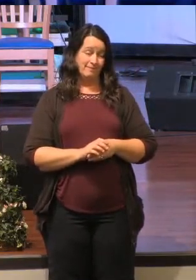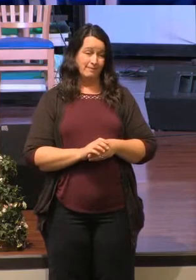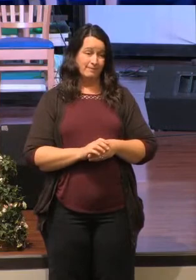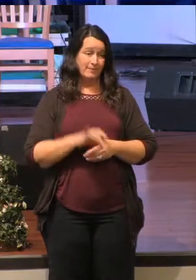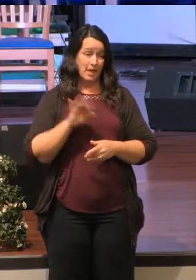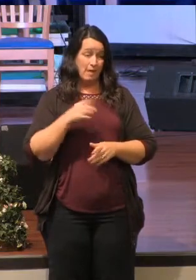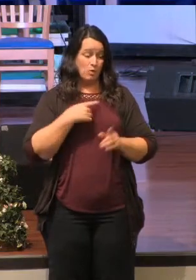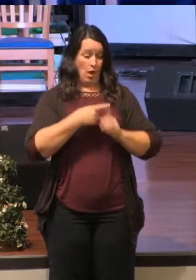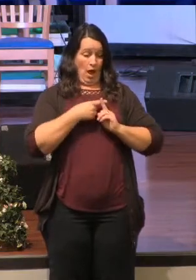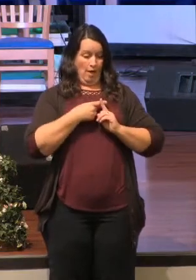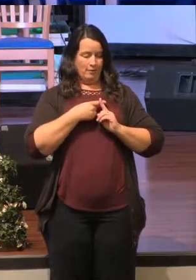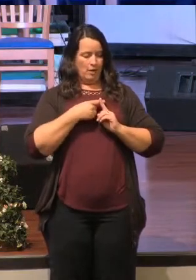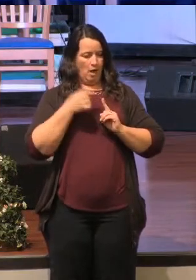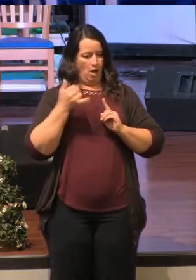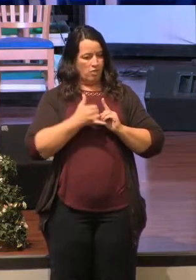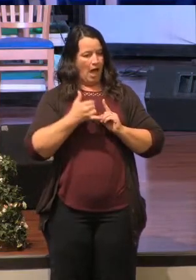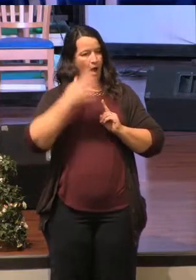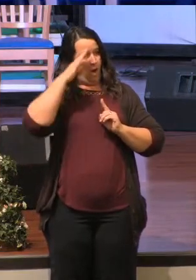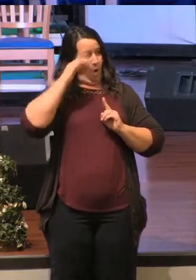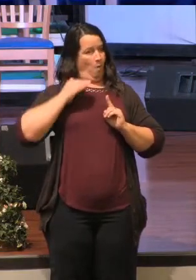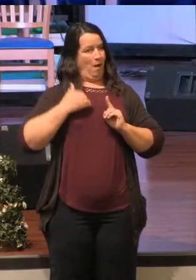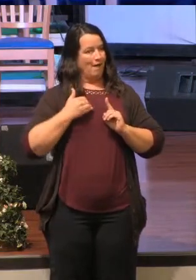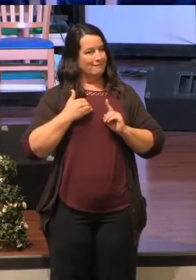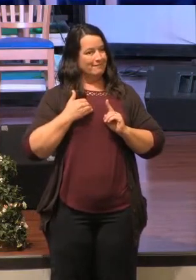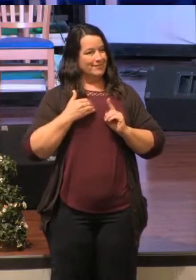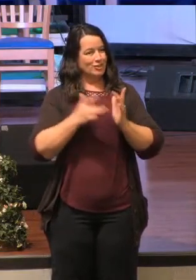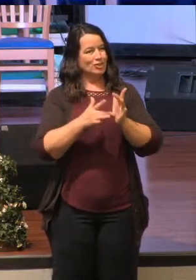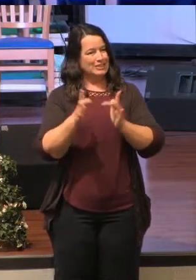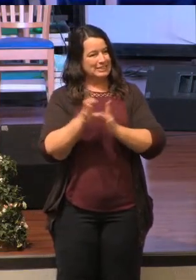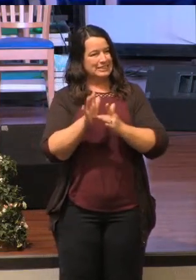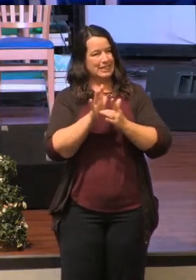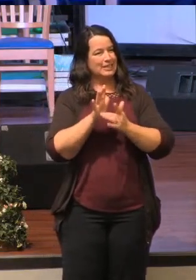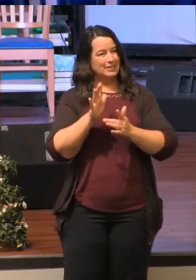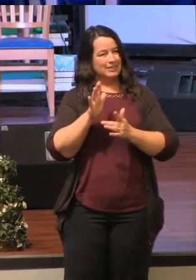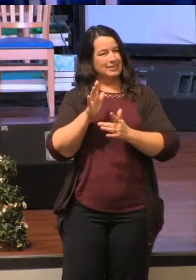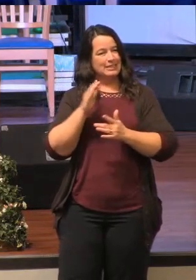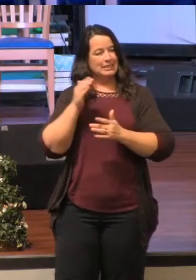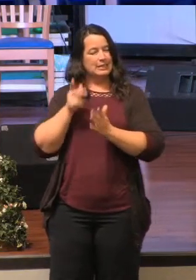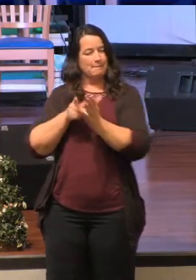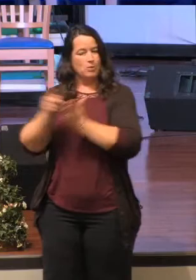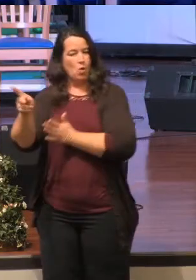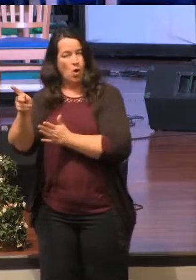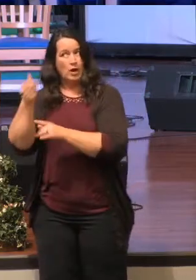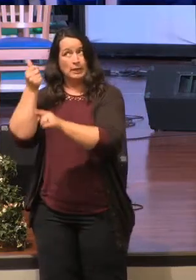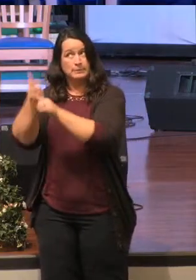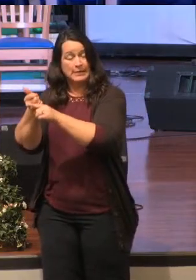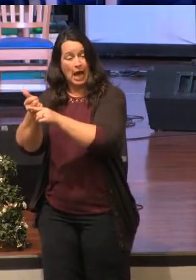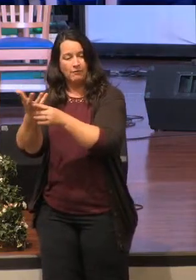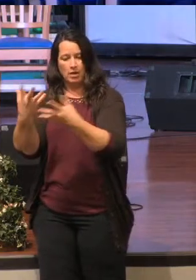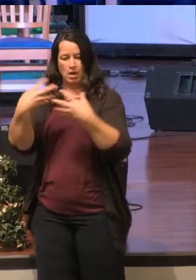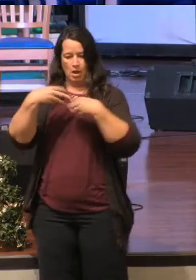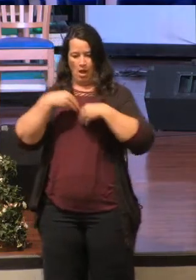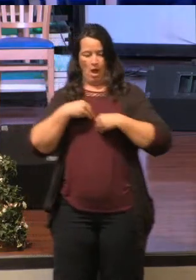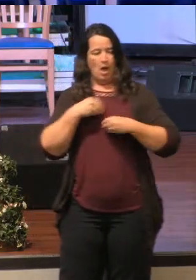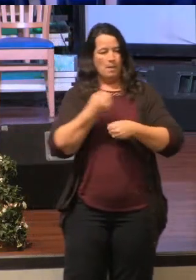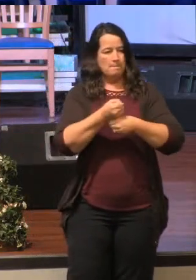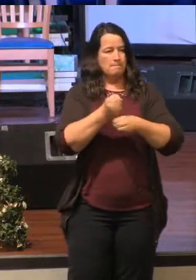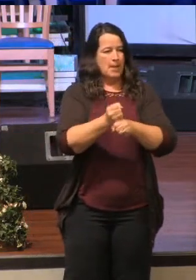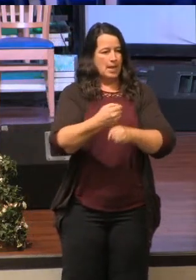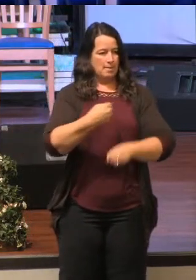in Him purifies himself, even as Jesus is pure. Dear ones, this is